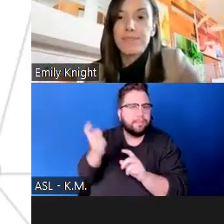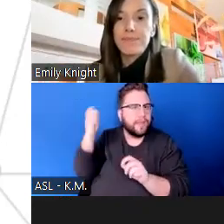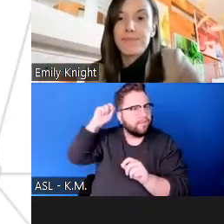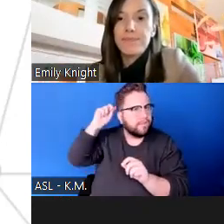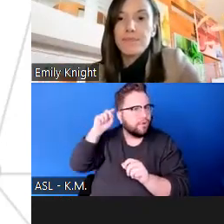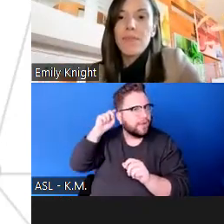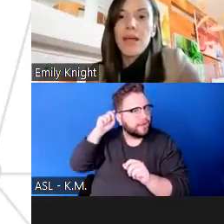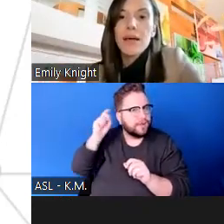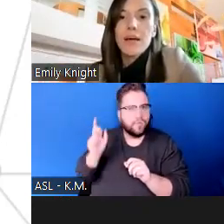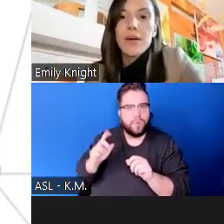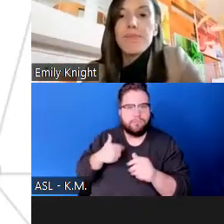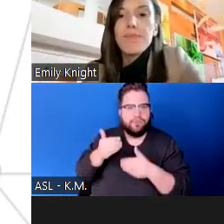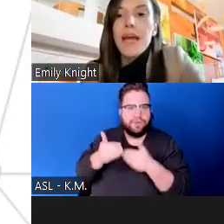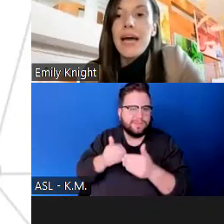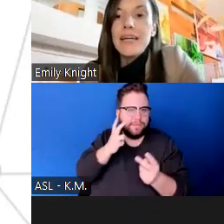information.